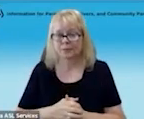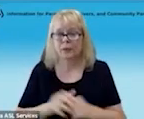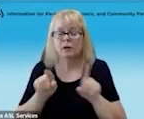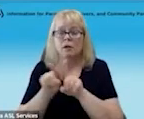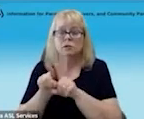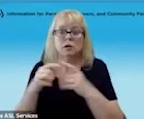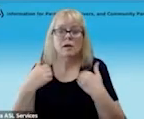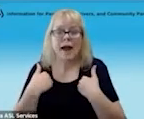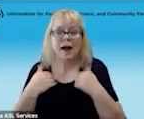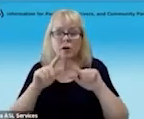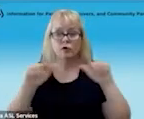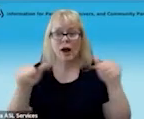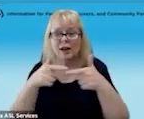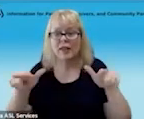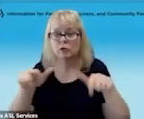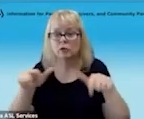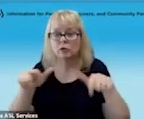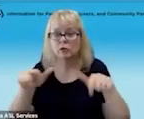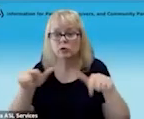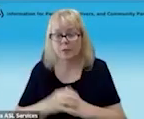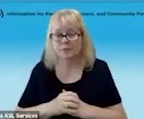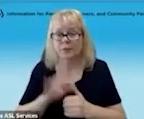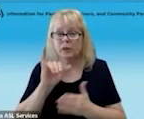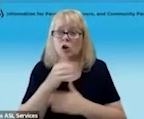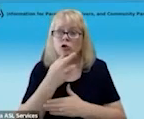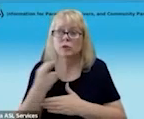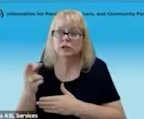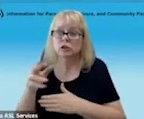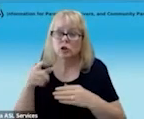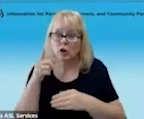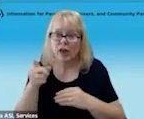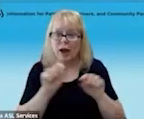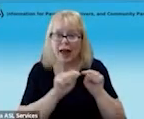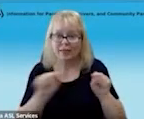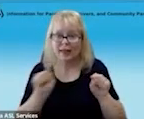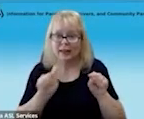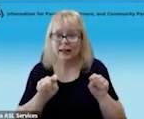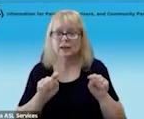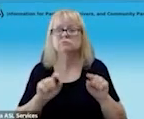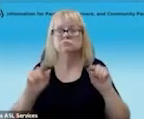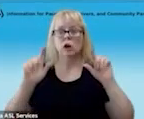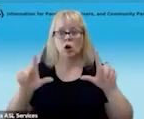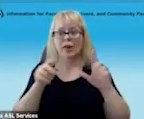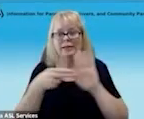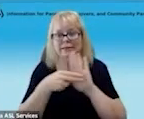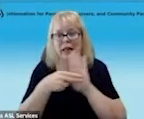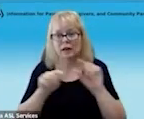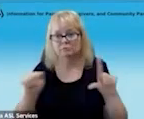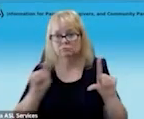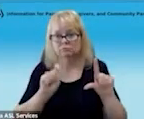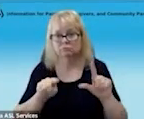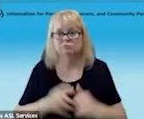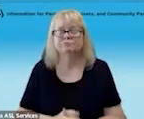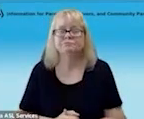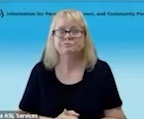for children safe? We also posted a page aimed at parents on vaccinating children with disabilities. In addition, we have fact sheets available